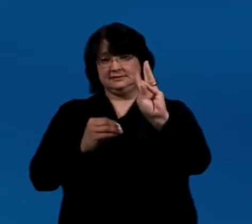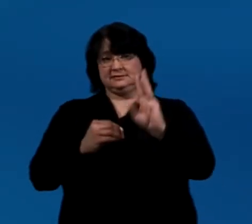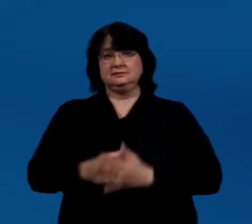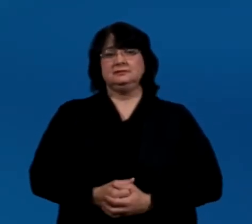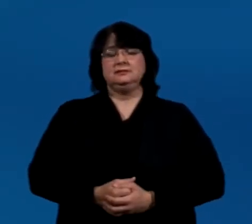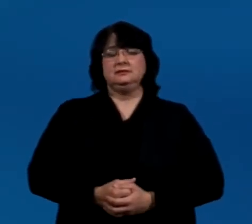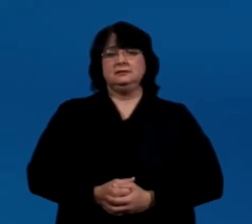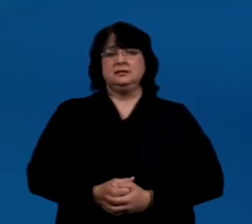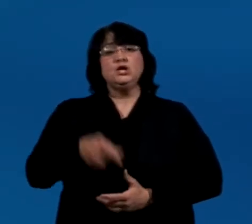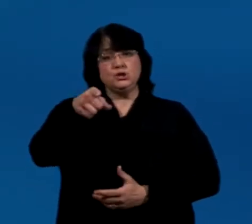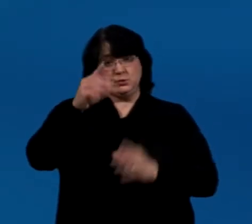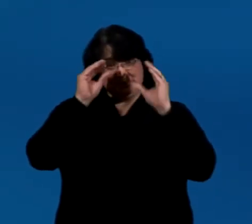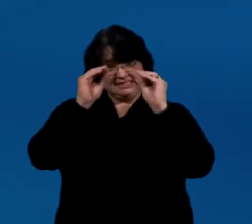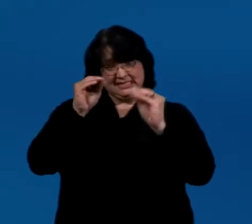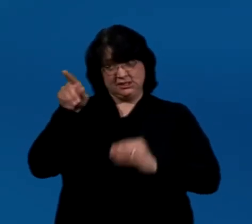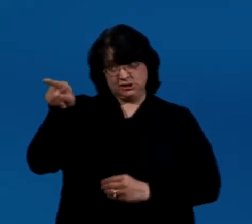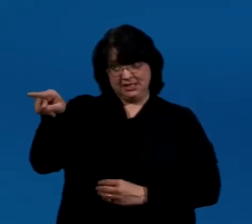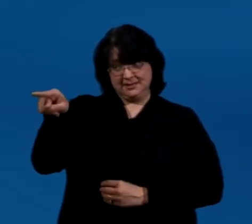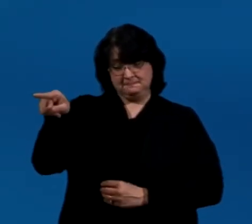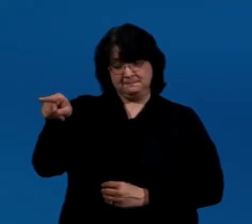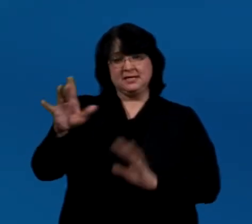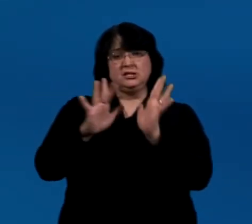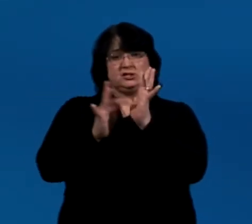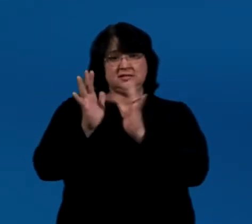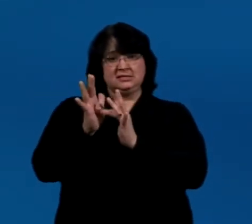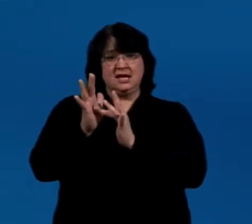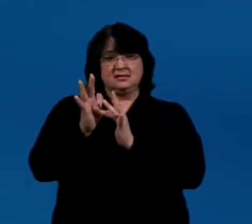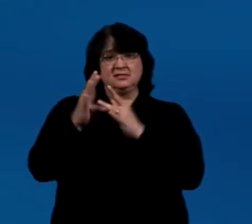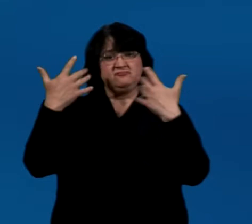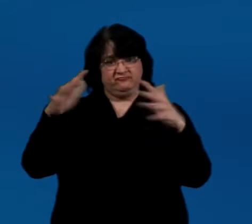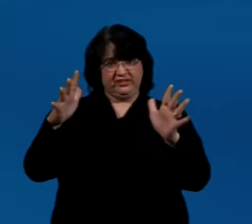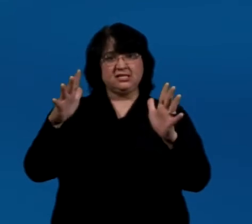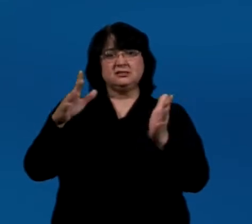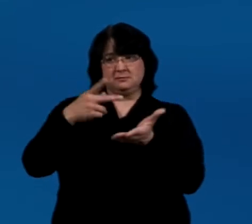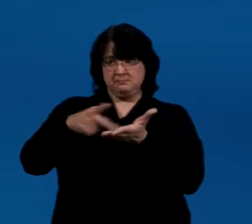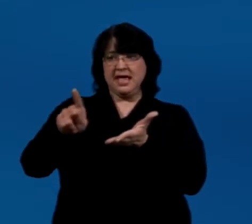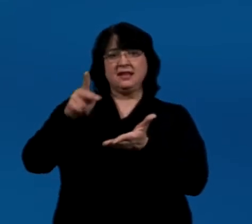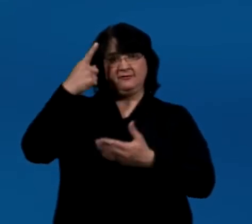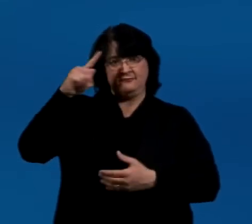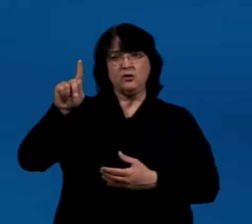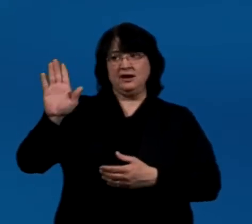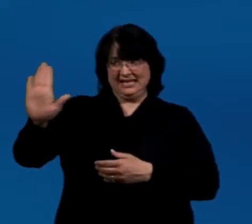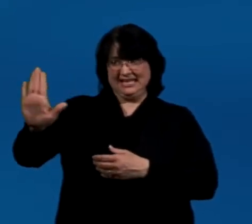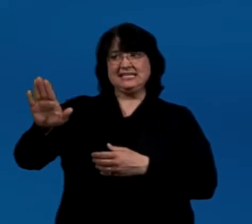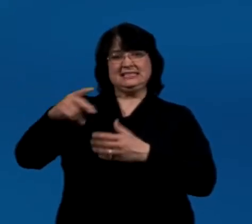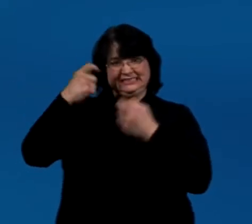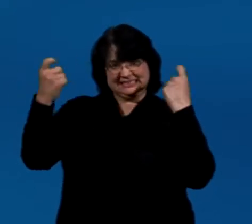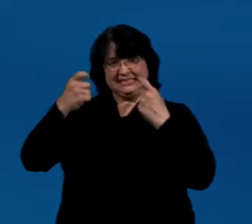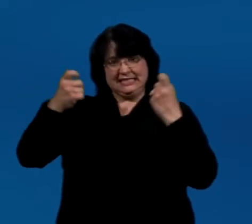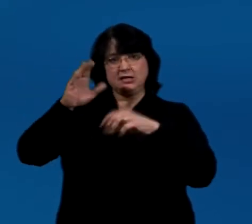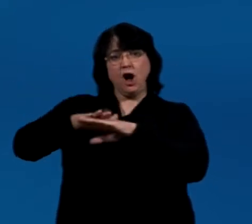you're going to teach him that Jesus paid the penalty for his sins on the cross.